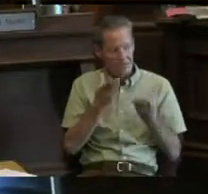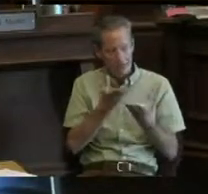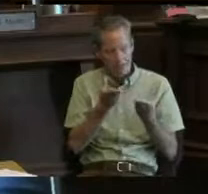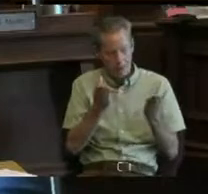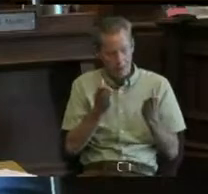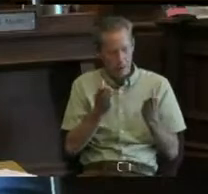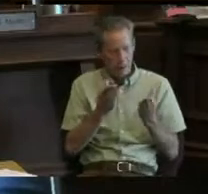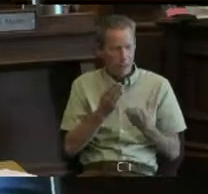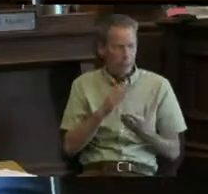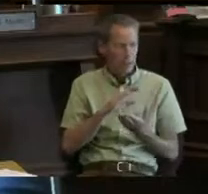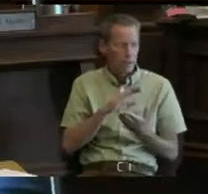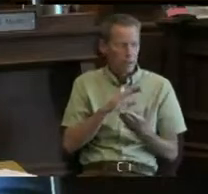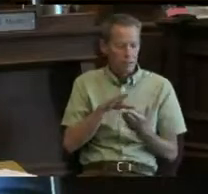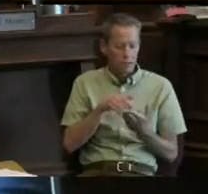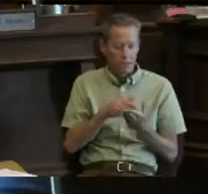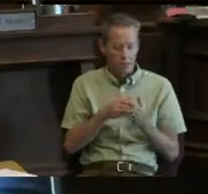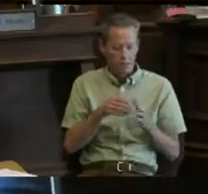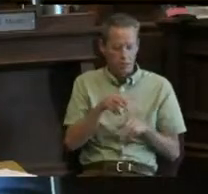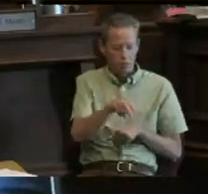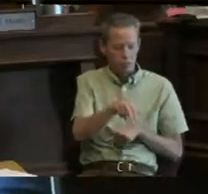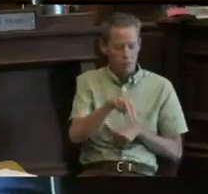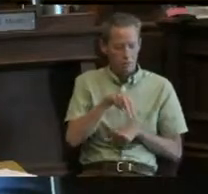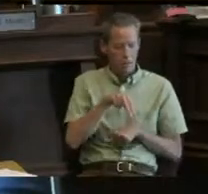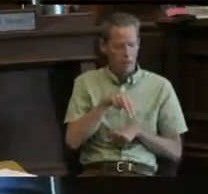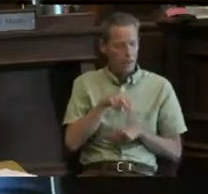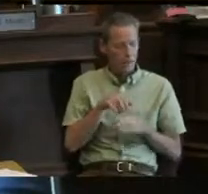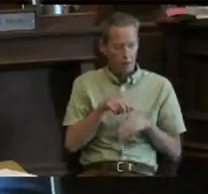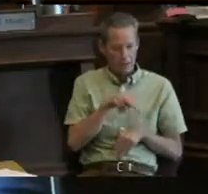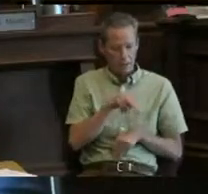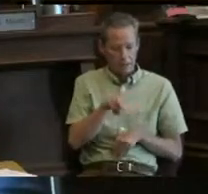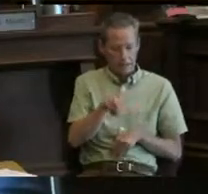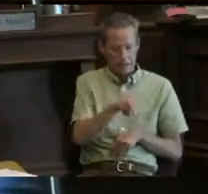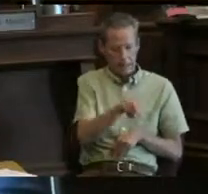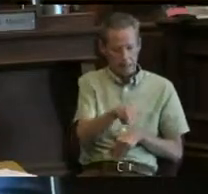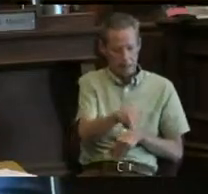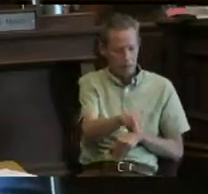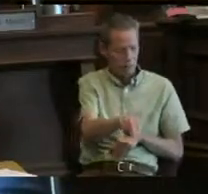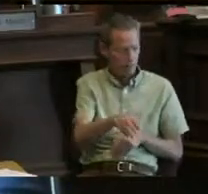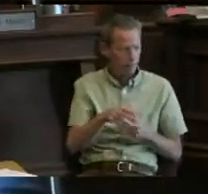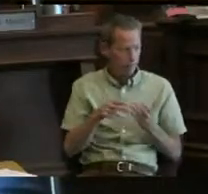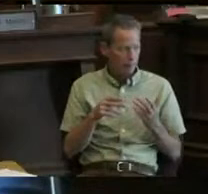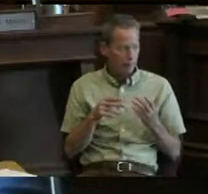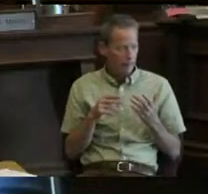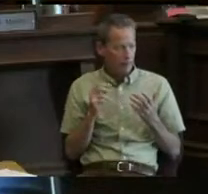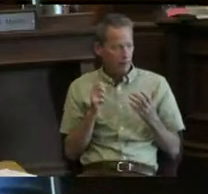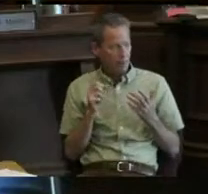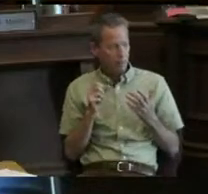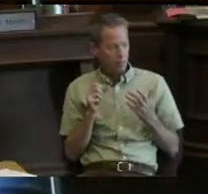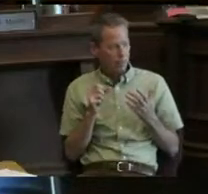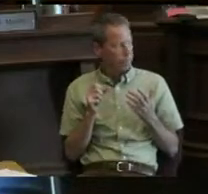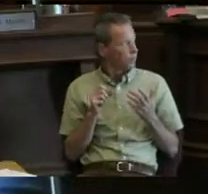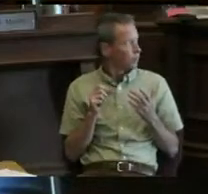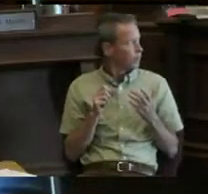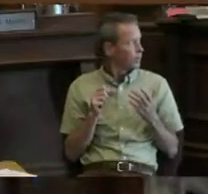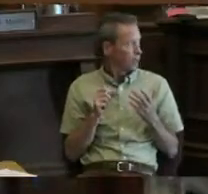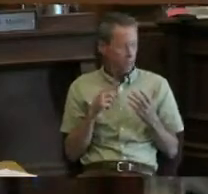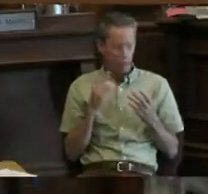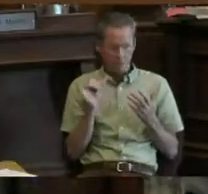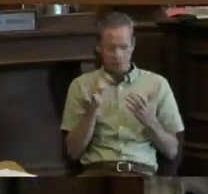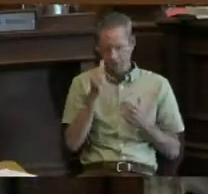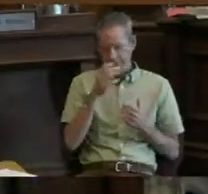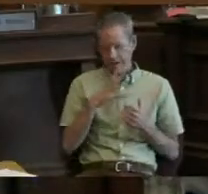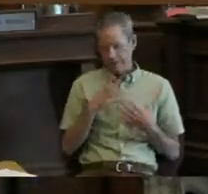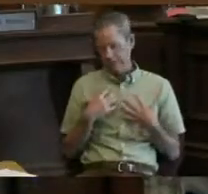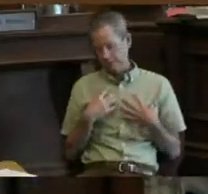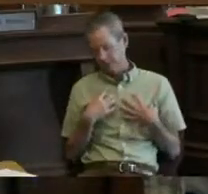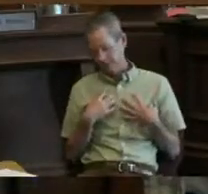is just a center stripe line that's kind of zigzagging a little bit. We are gonna it looks like the guy was.